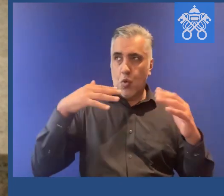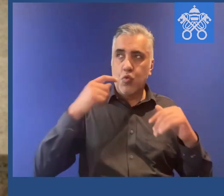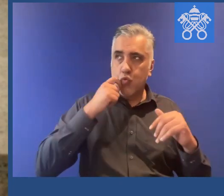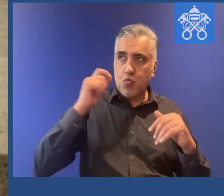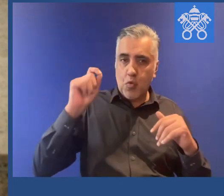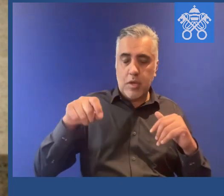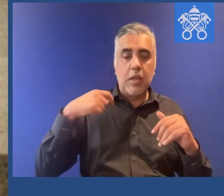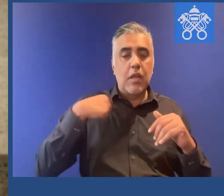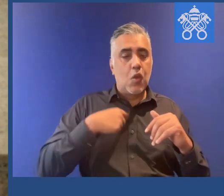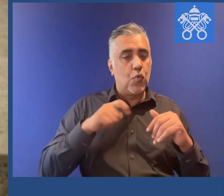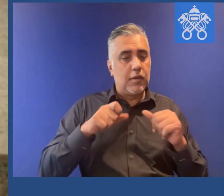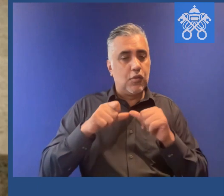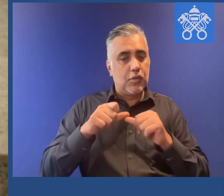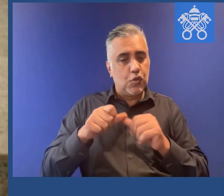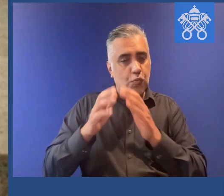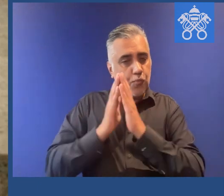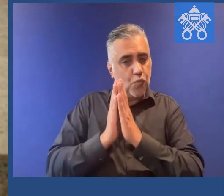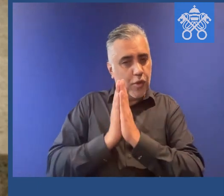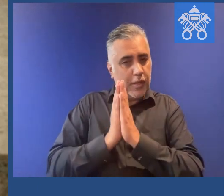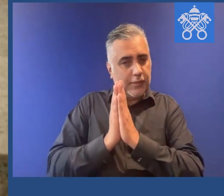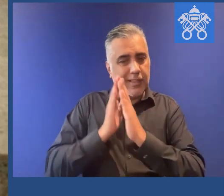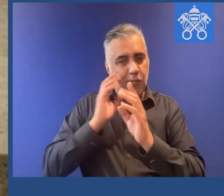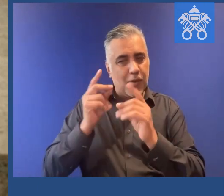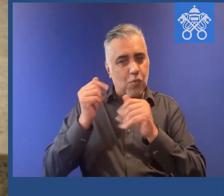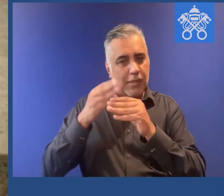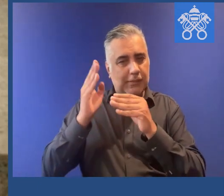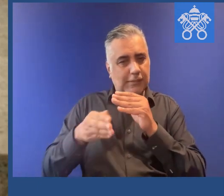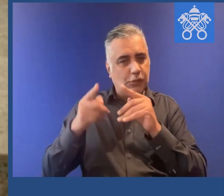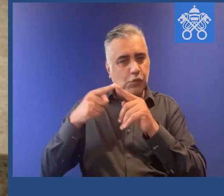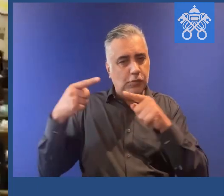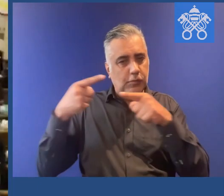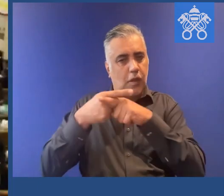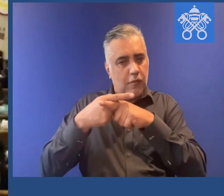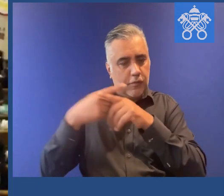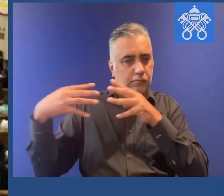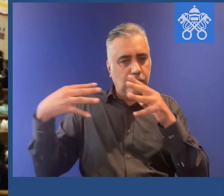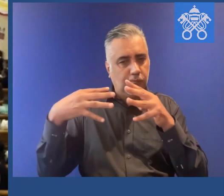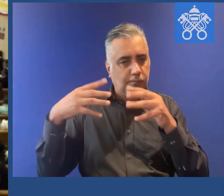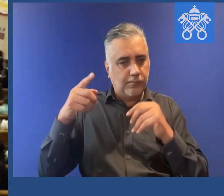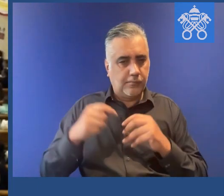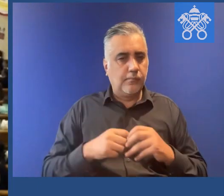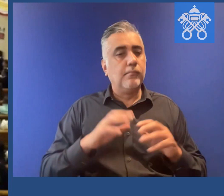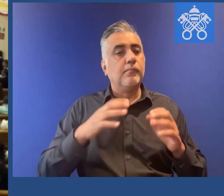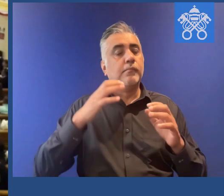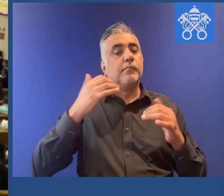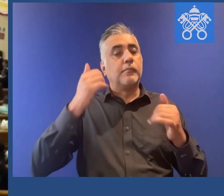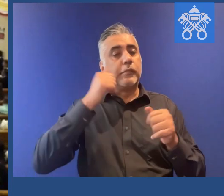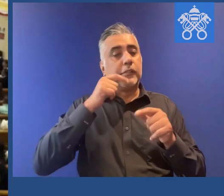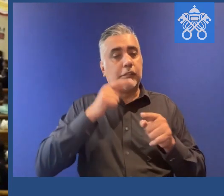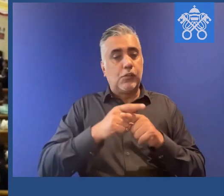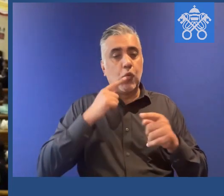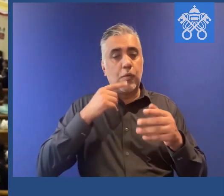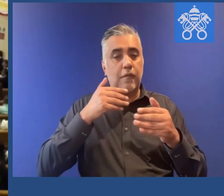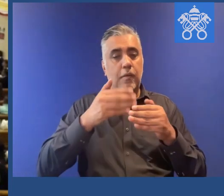Ukraine, and we need to continue to pray that there will be a quick end to the conflict there. Brothers and sisters, we